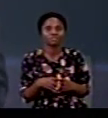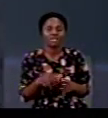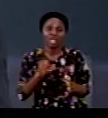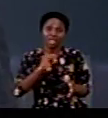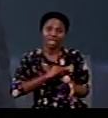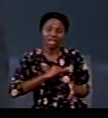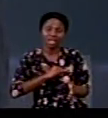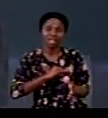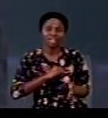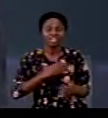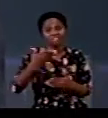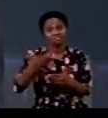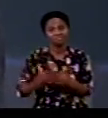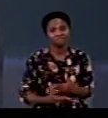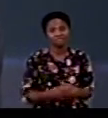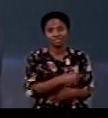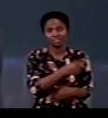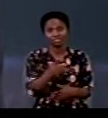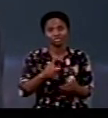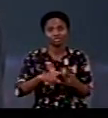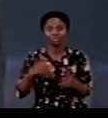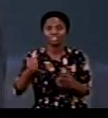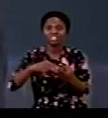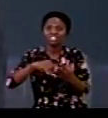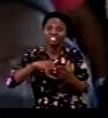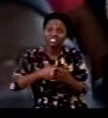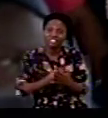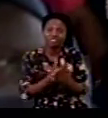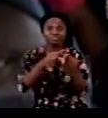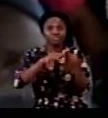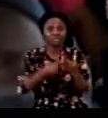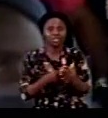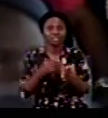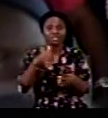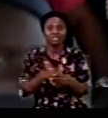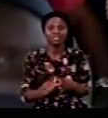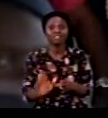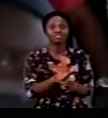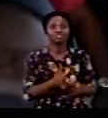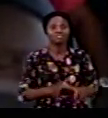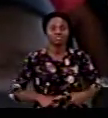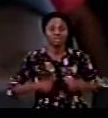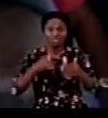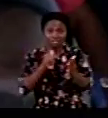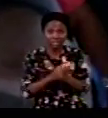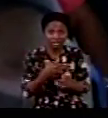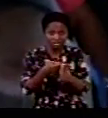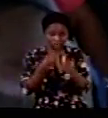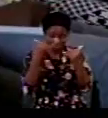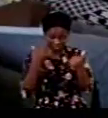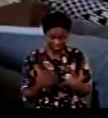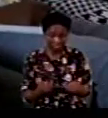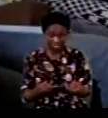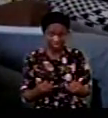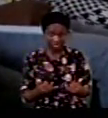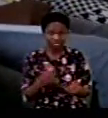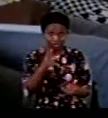mark this down, higher you will go, better things you will do.